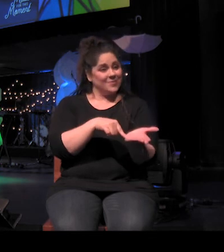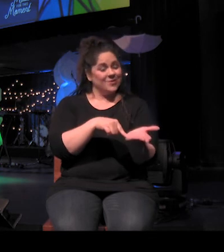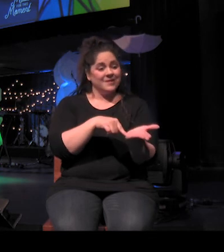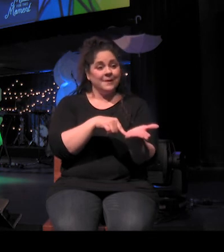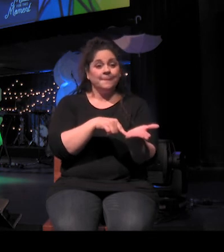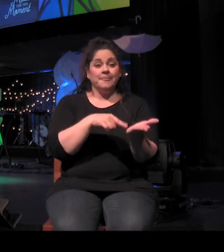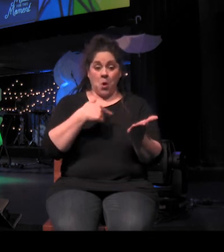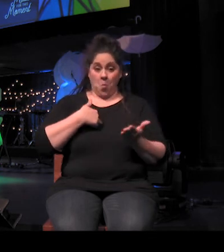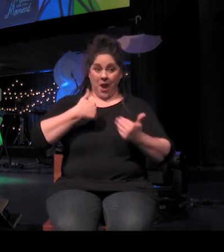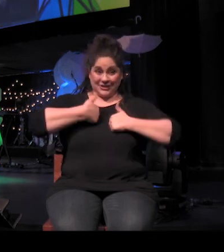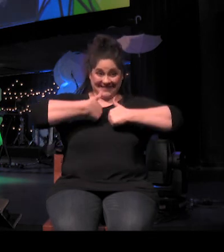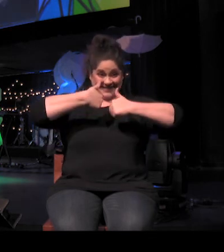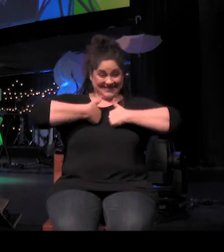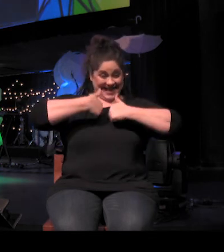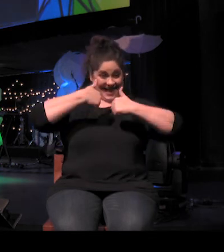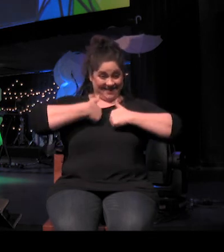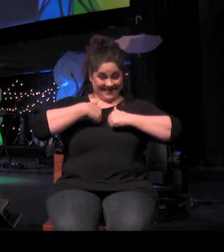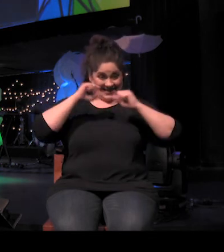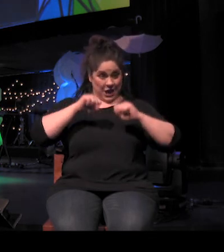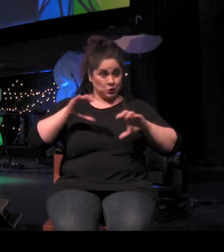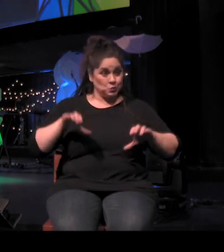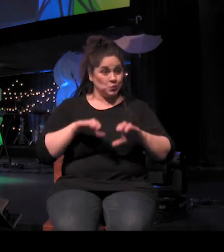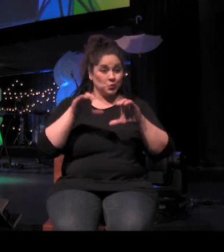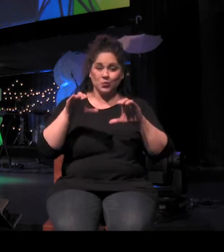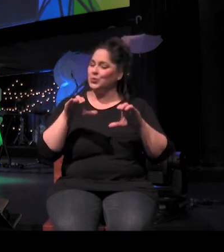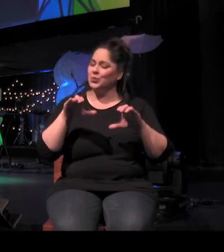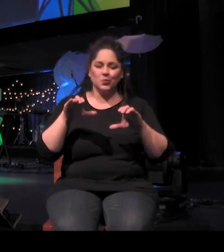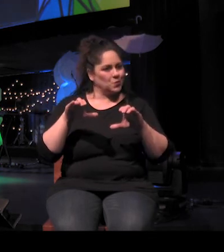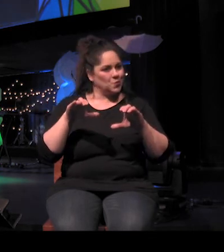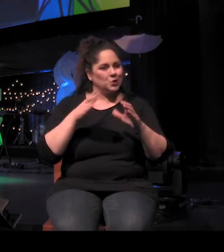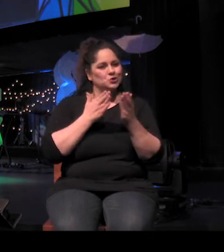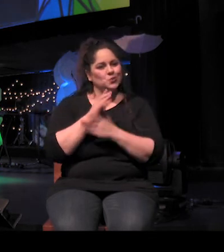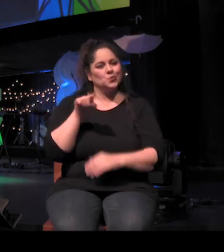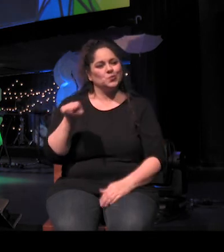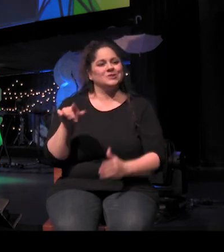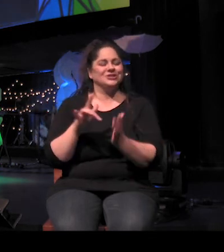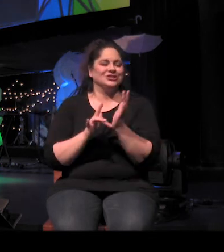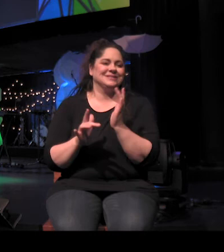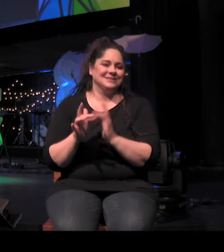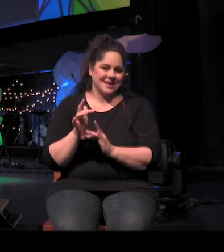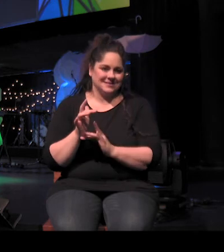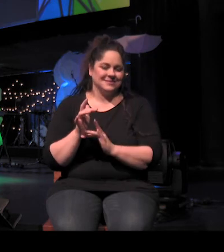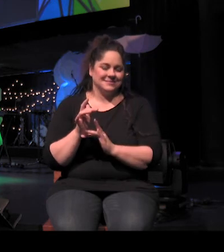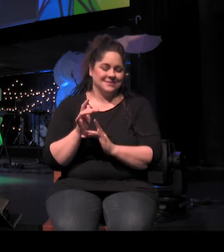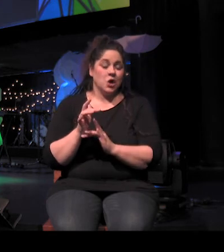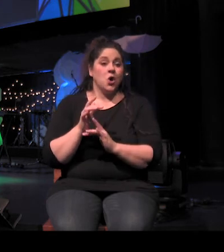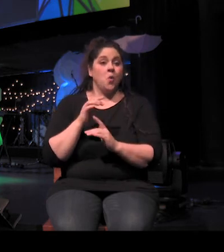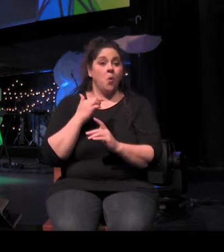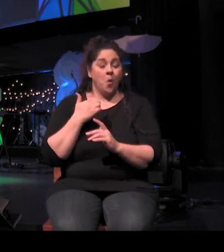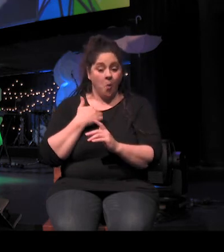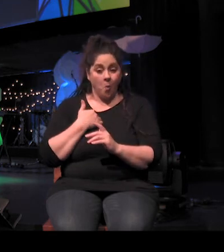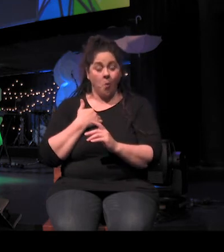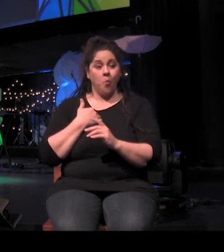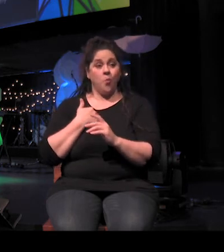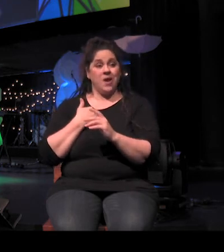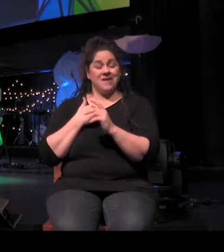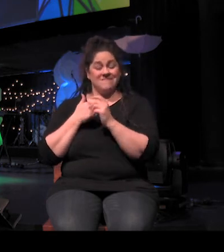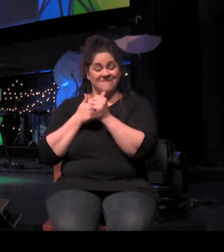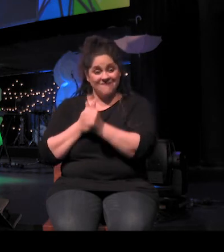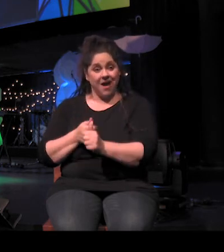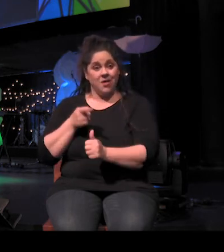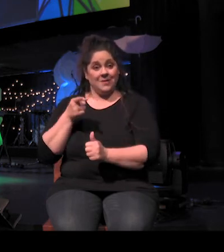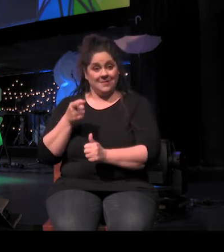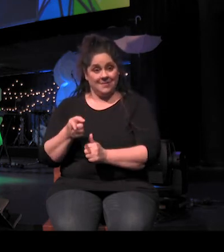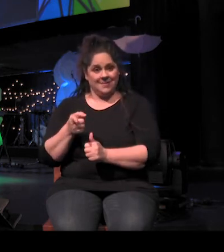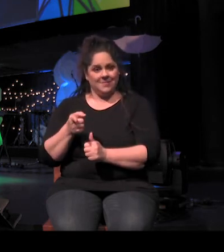could do to help ourselves. Jesus did everything. And now when we walk with him, we experience the life that we can